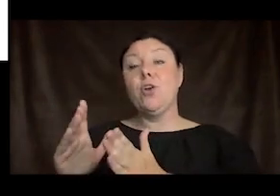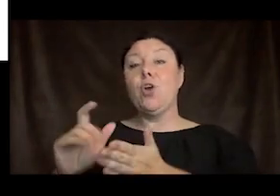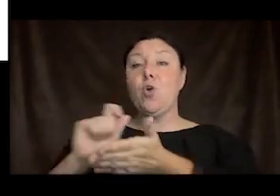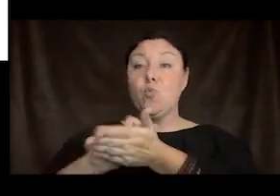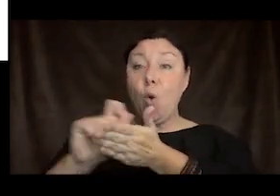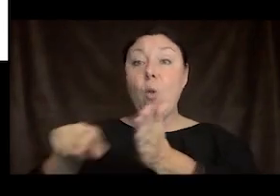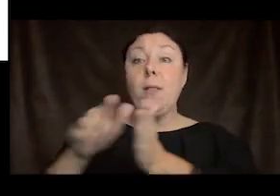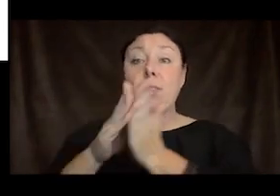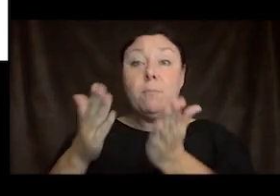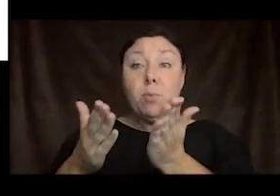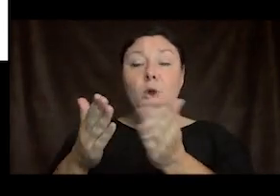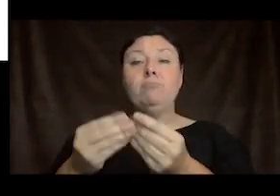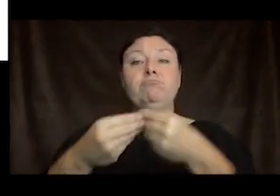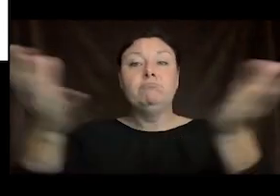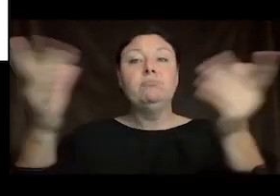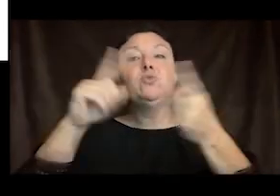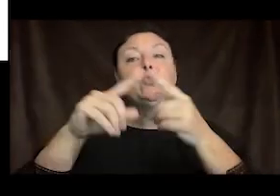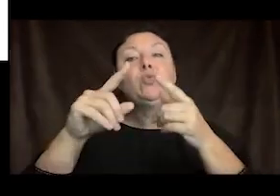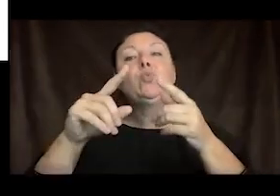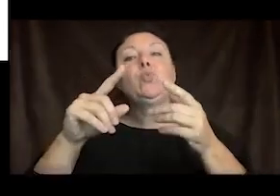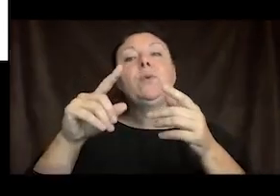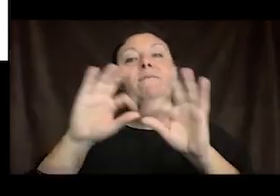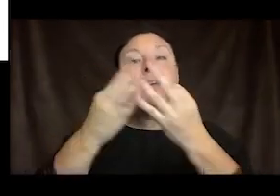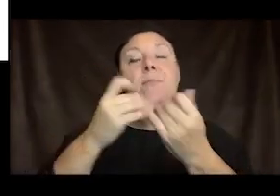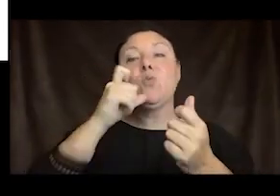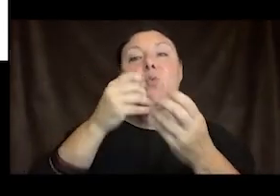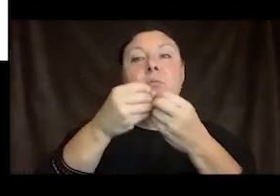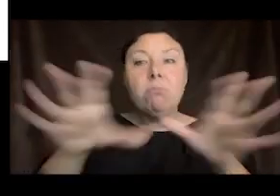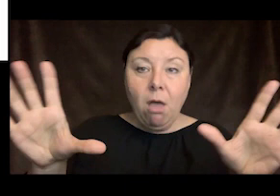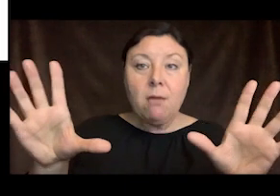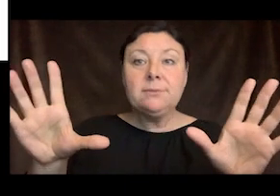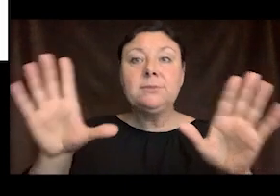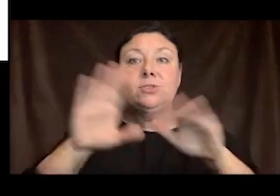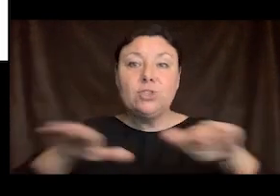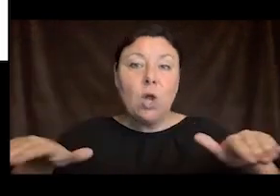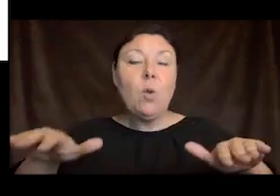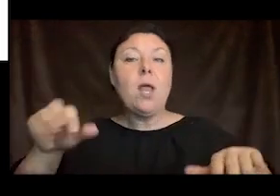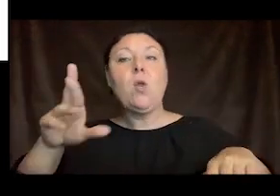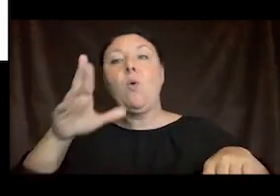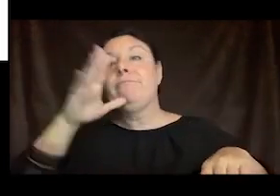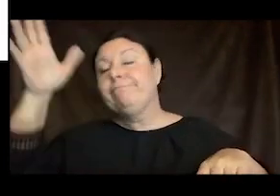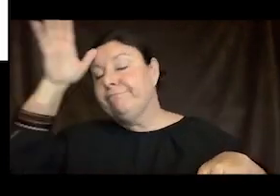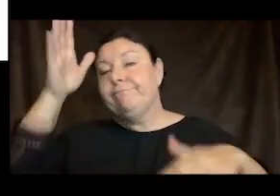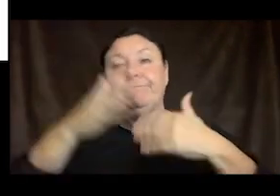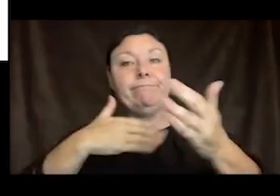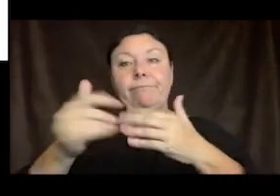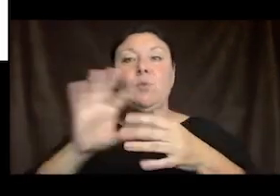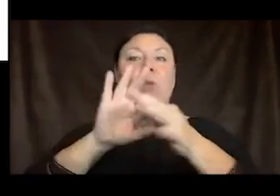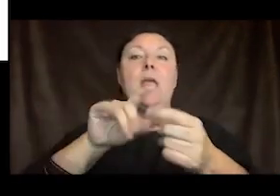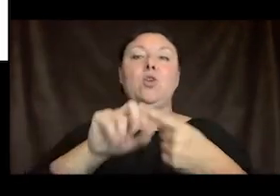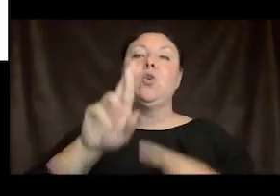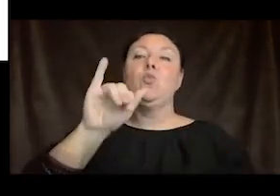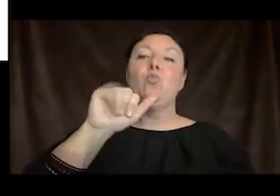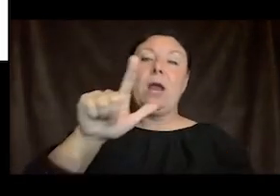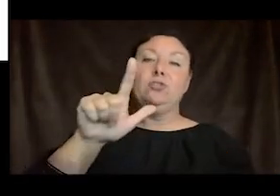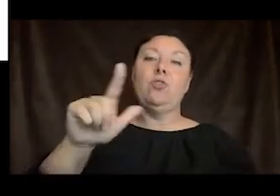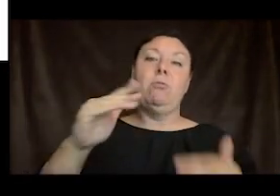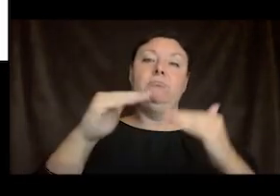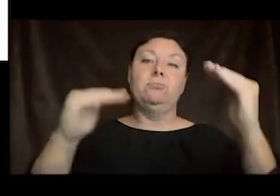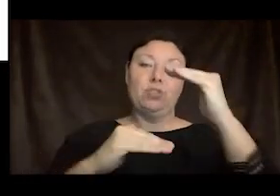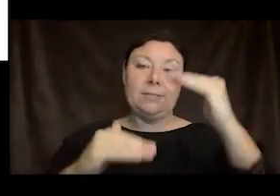loved ones to racial injustice, and to those who are working for a future in which diversity is valued and celebrated.